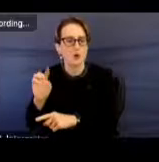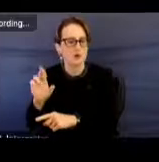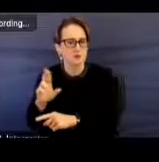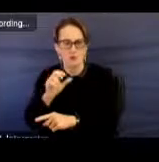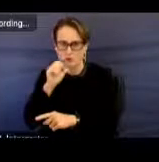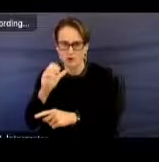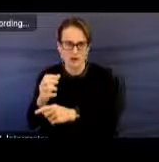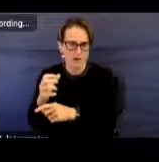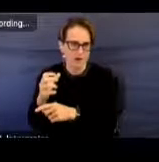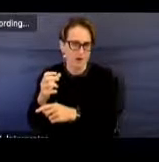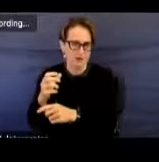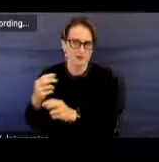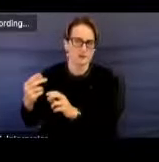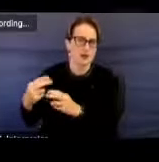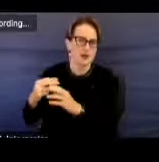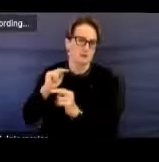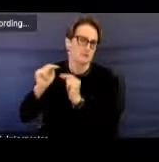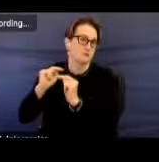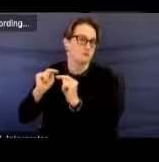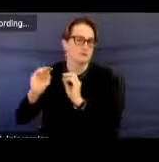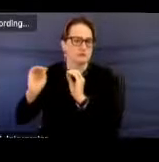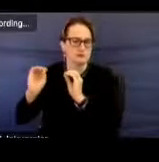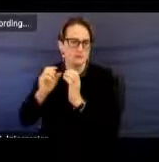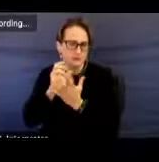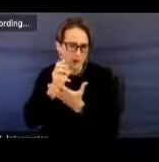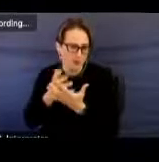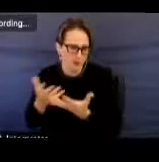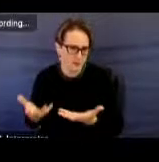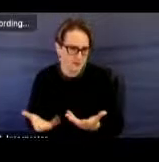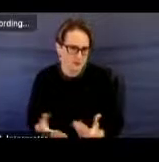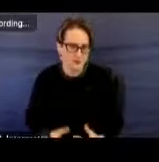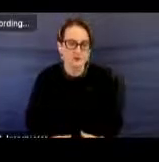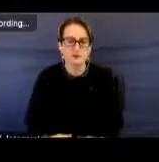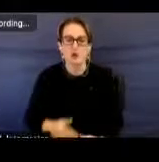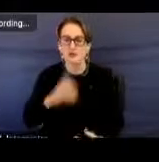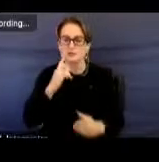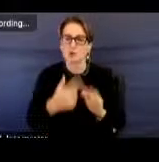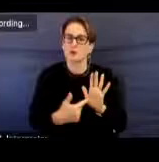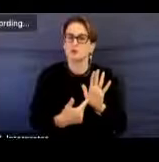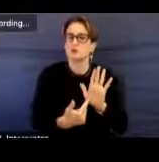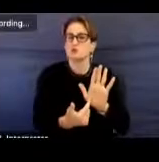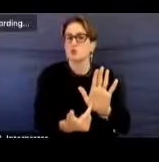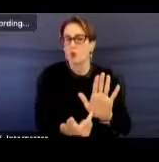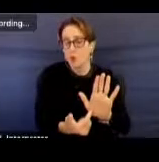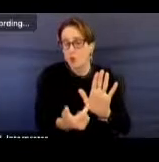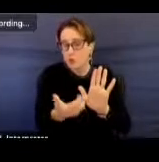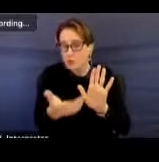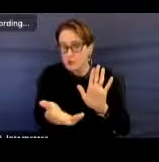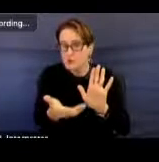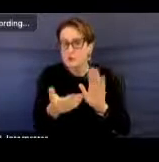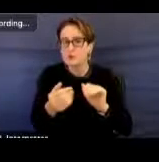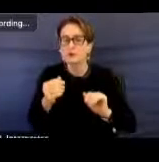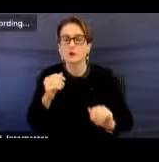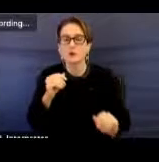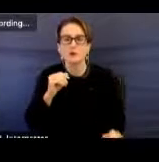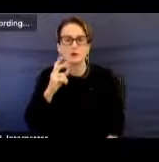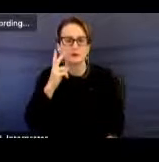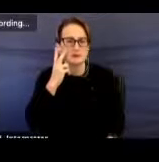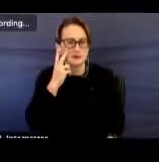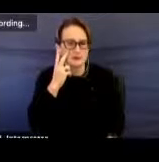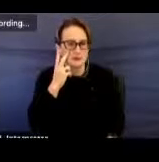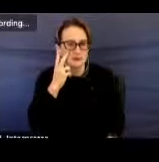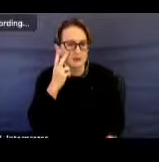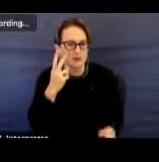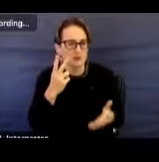I wanted to bring that to your attention and see what you have for a path